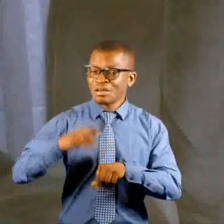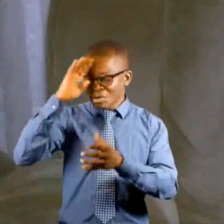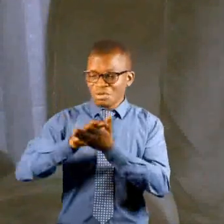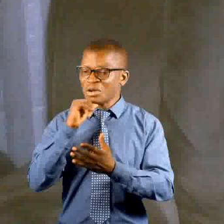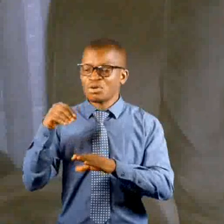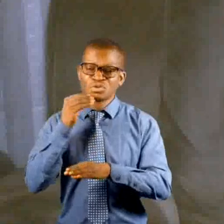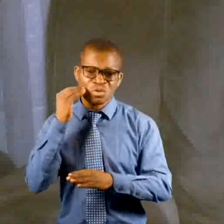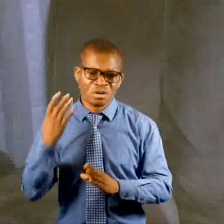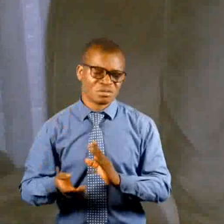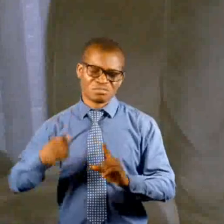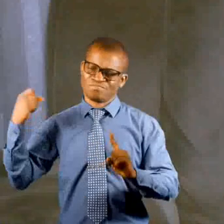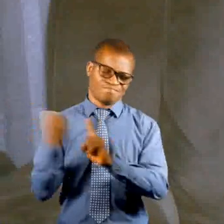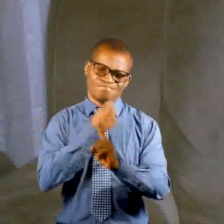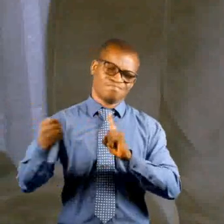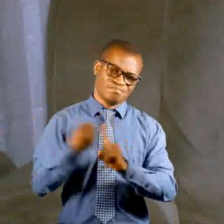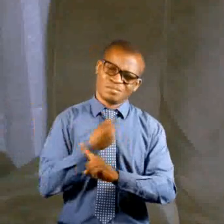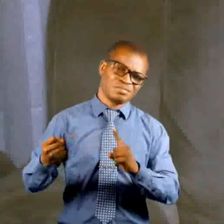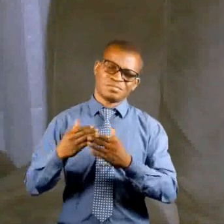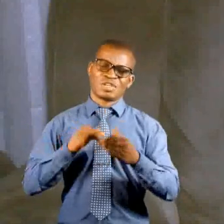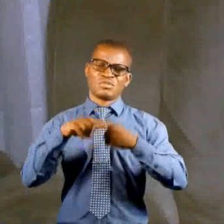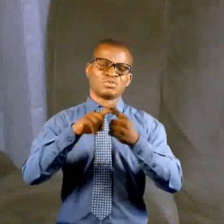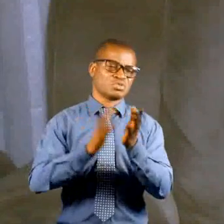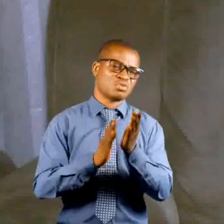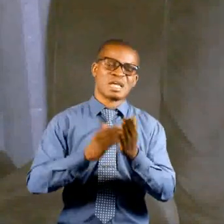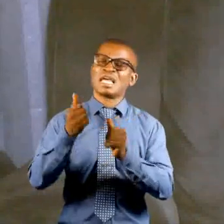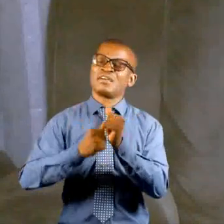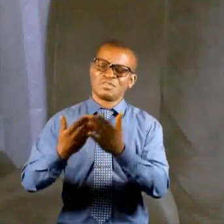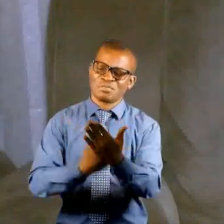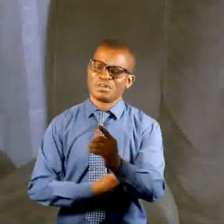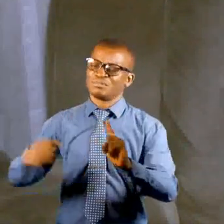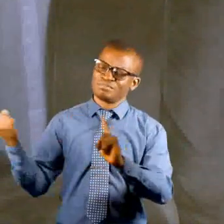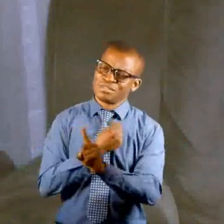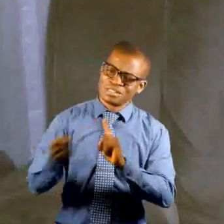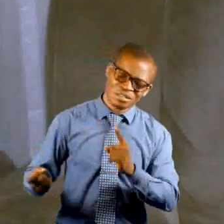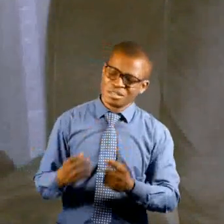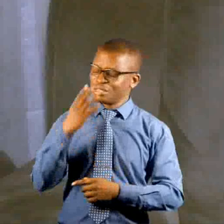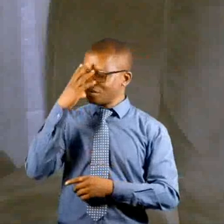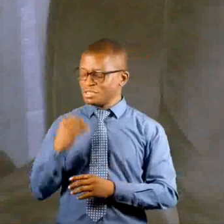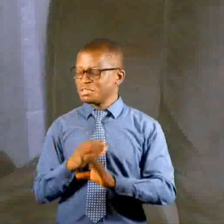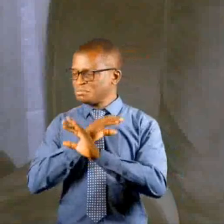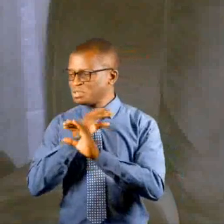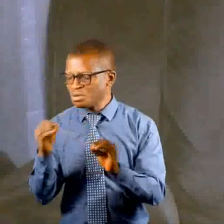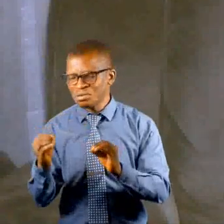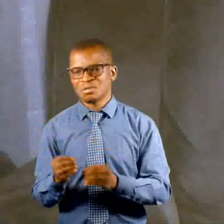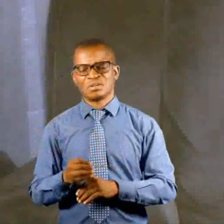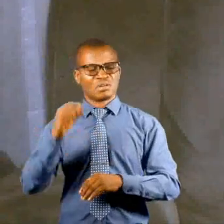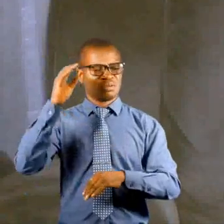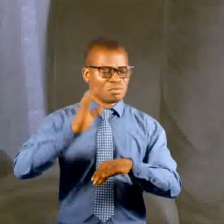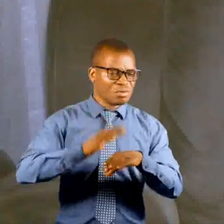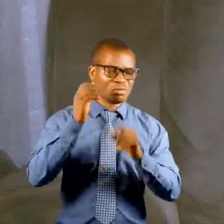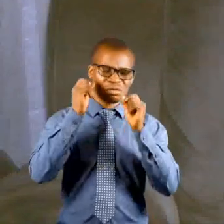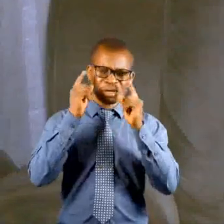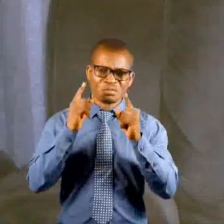home, she'll be tying me up. Before I go to school, she will always be beating me in the morning. I will sleep. I will not sleep like that. She will not